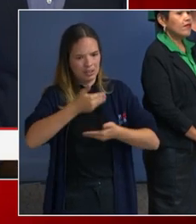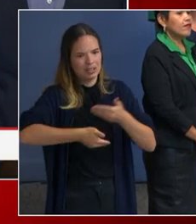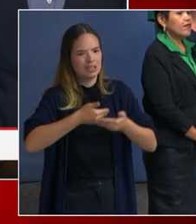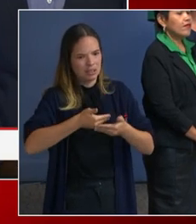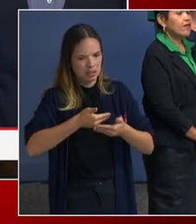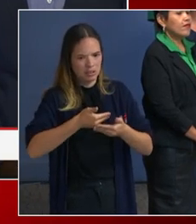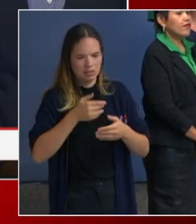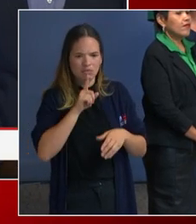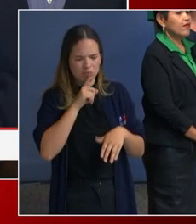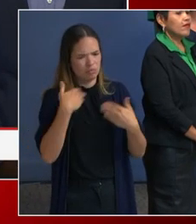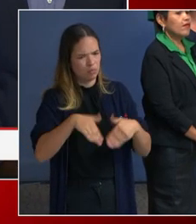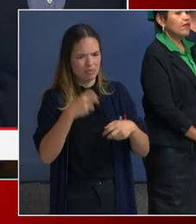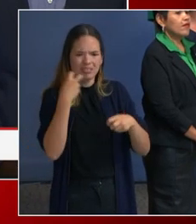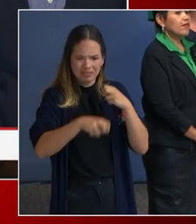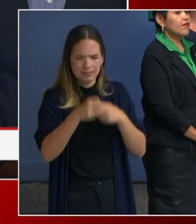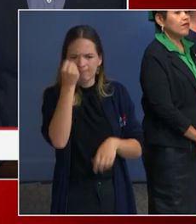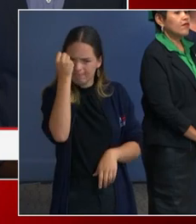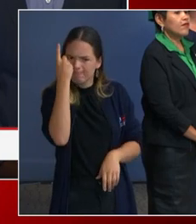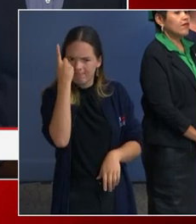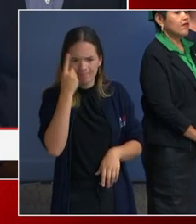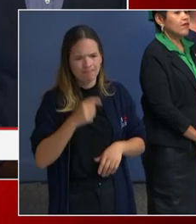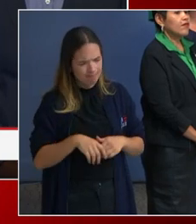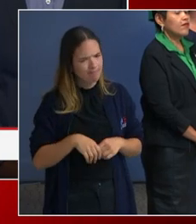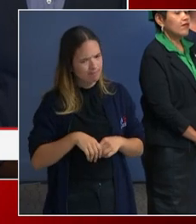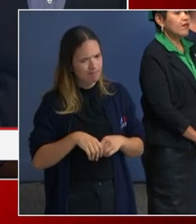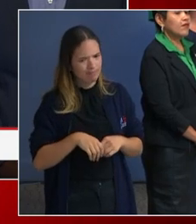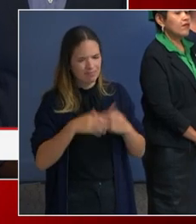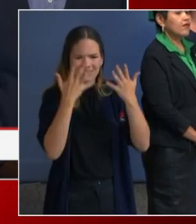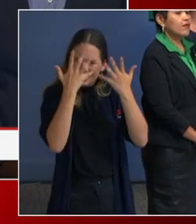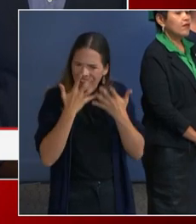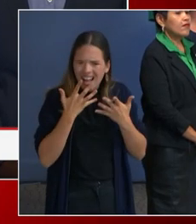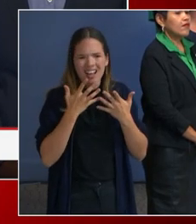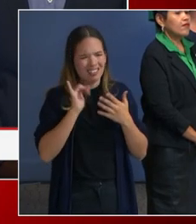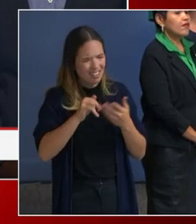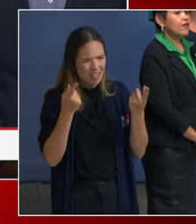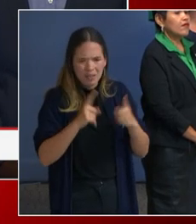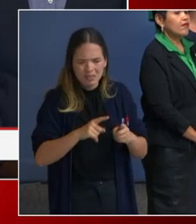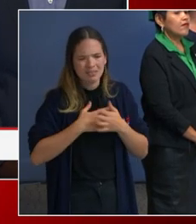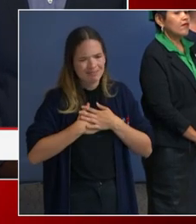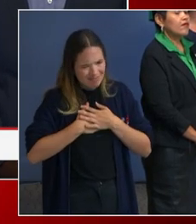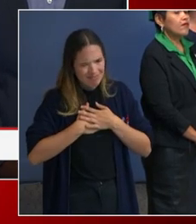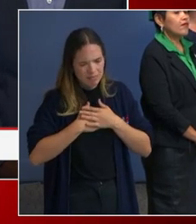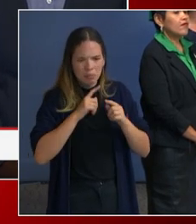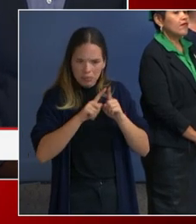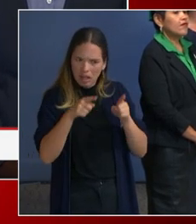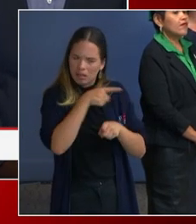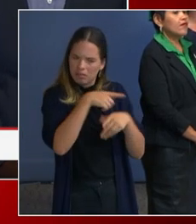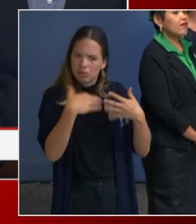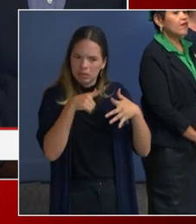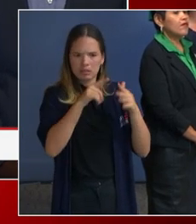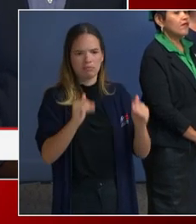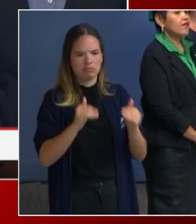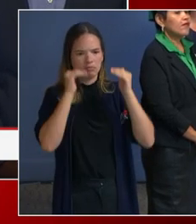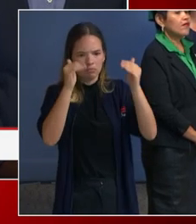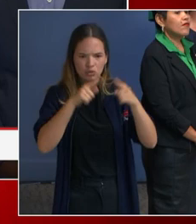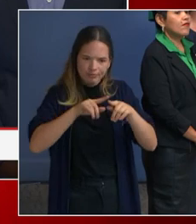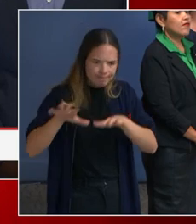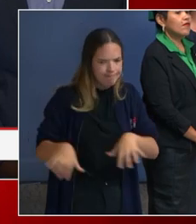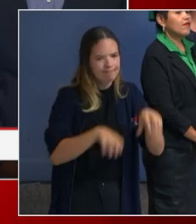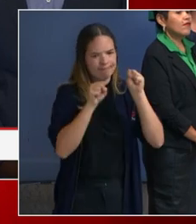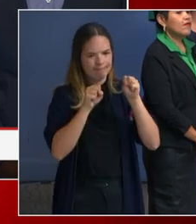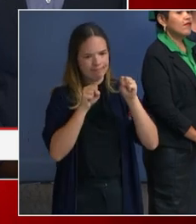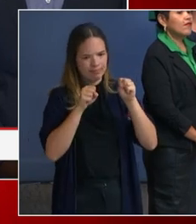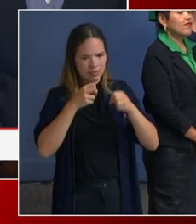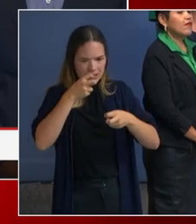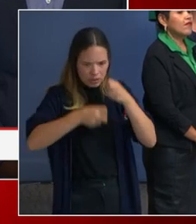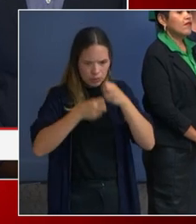it's sad what's happening. It is. But you have really stepped up and taken on an issue which